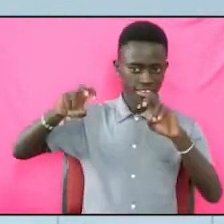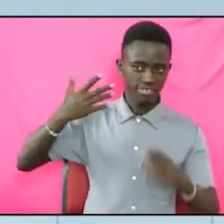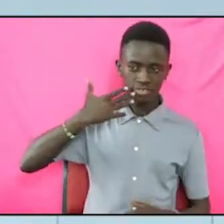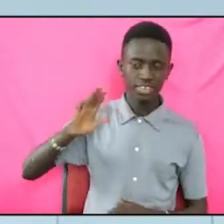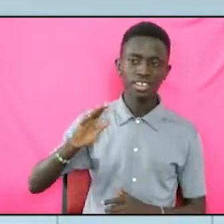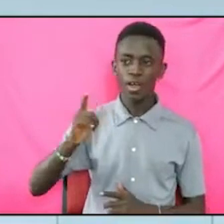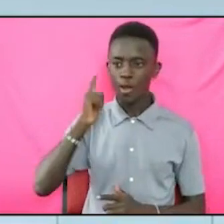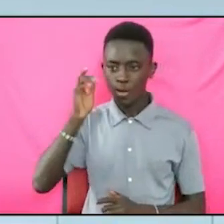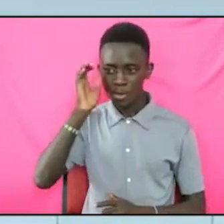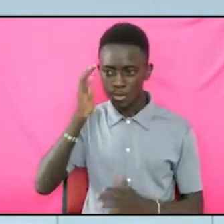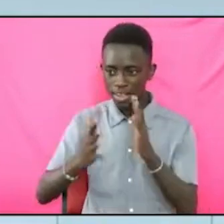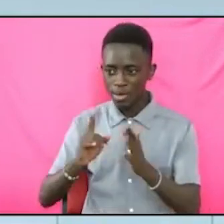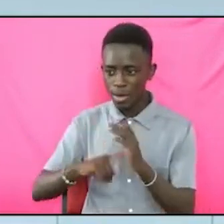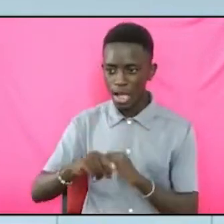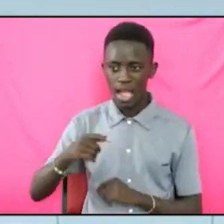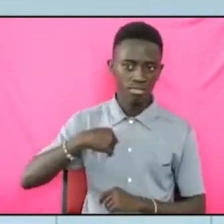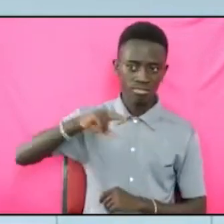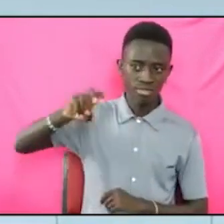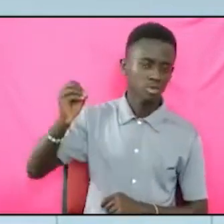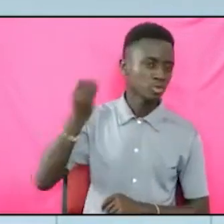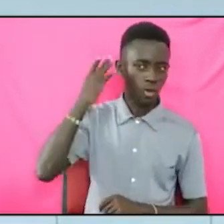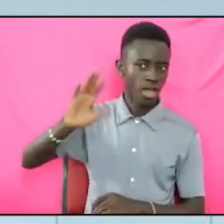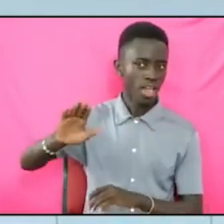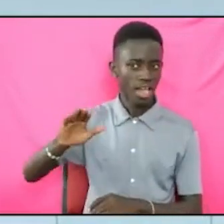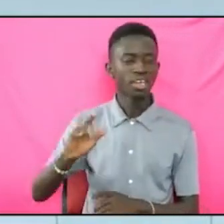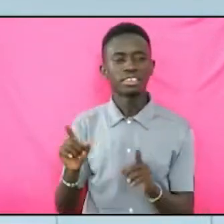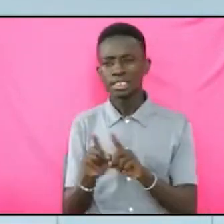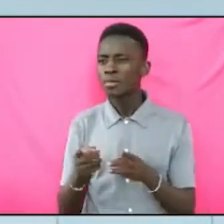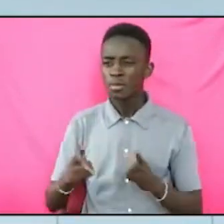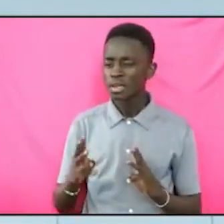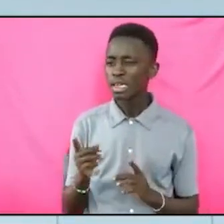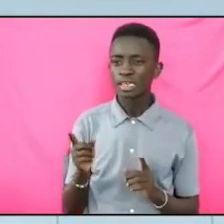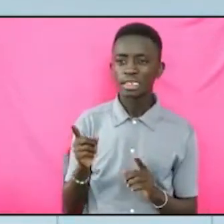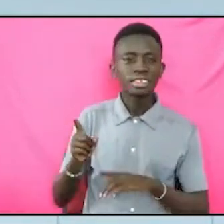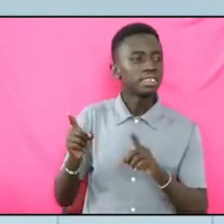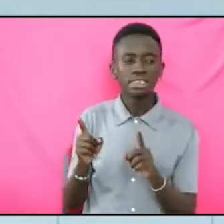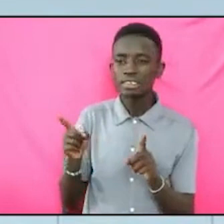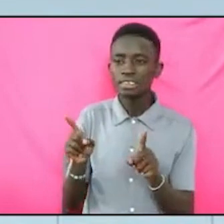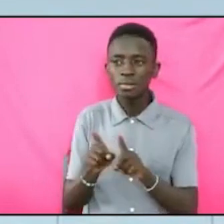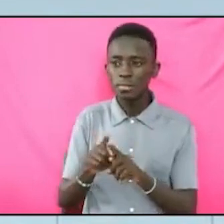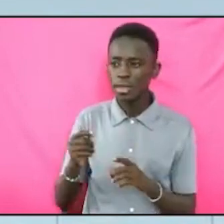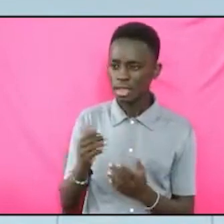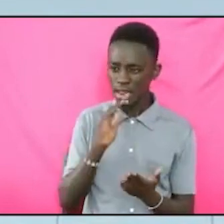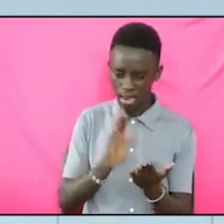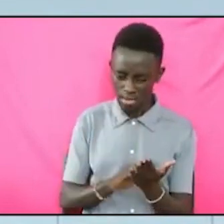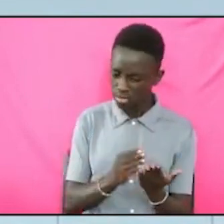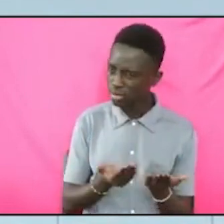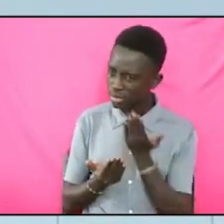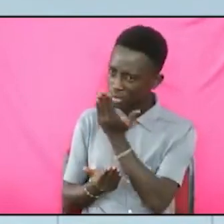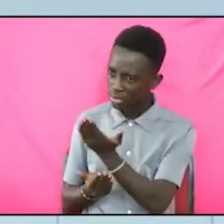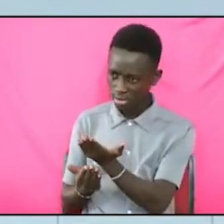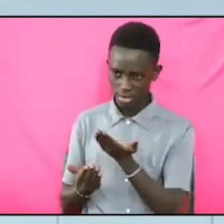You are looking for war with us. That is why you are sending your commander. How can you send it to us and to